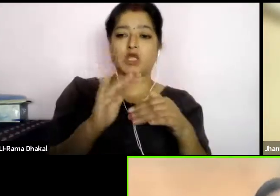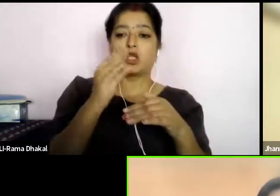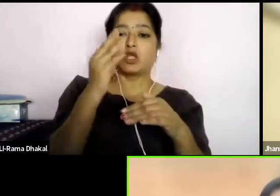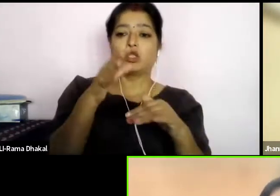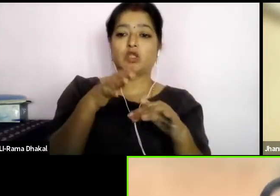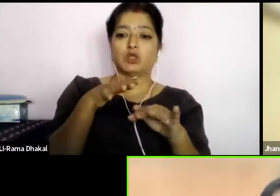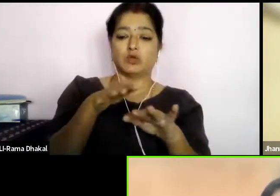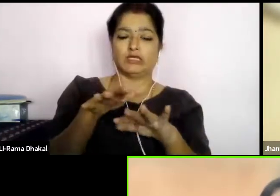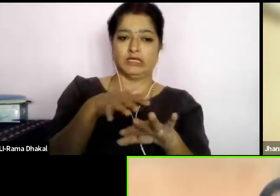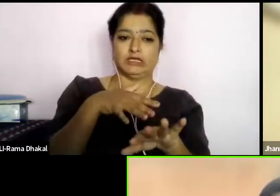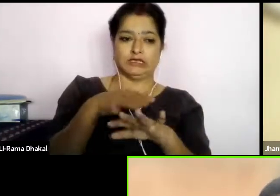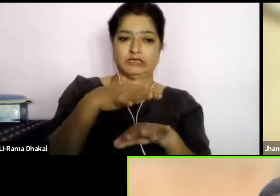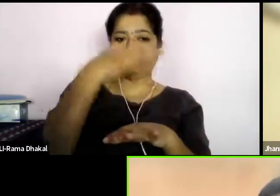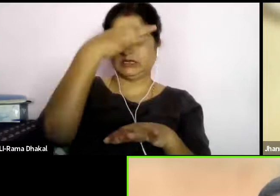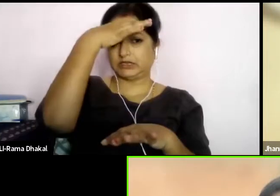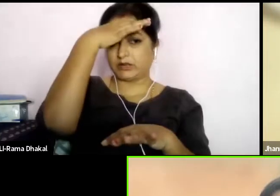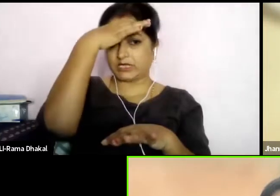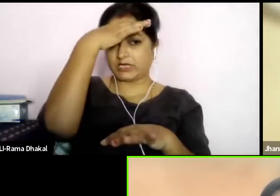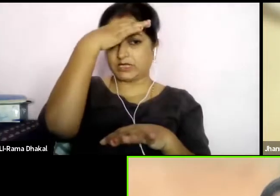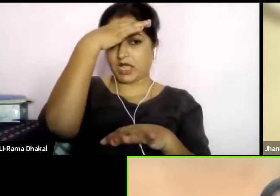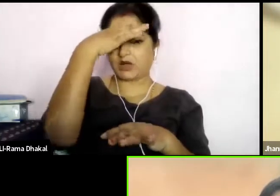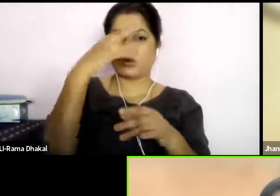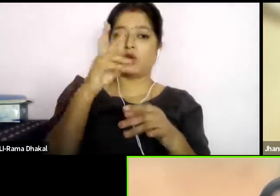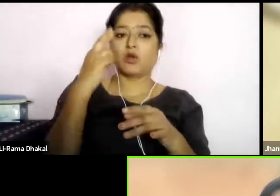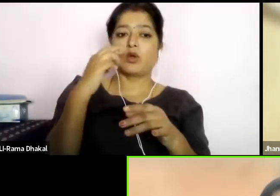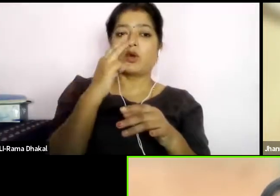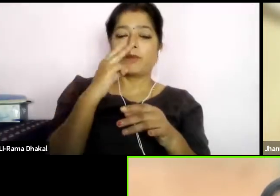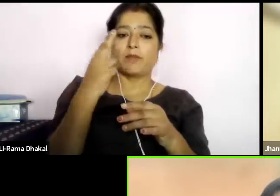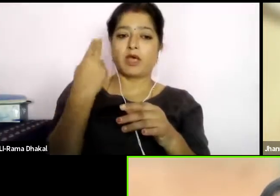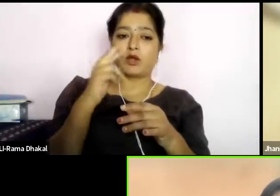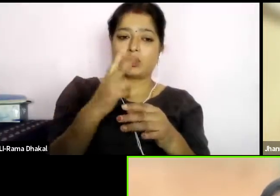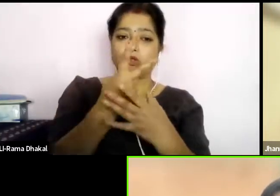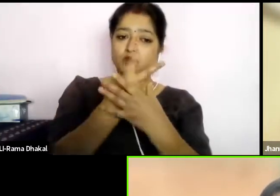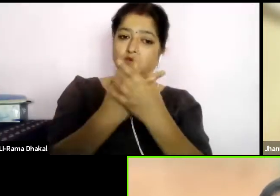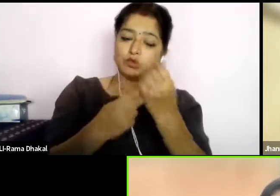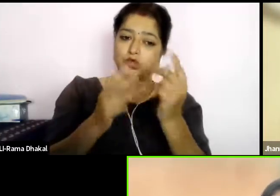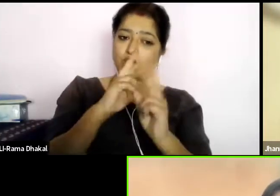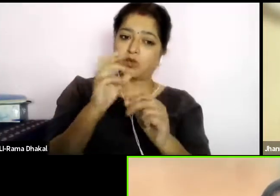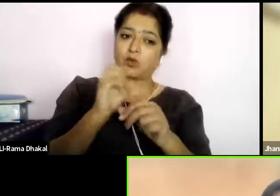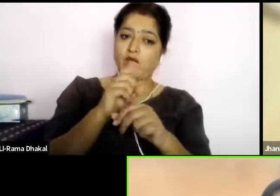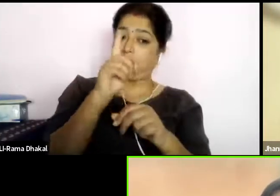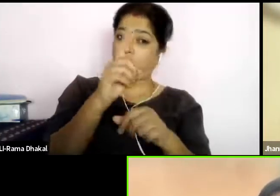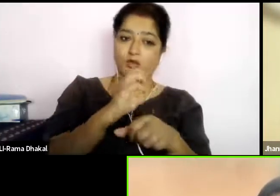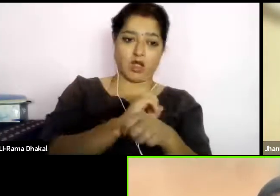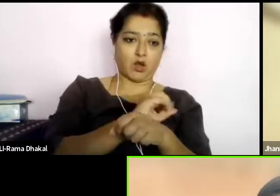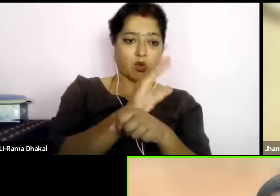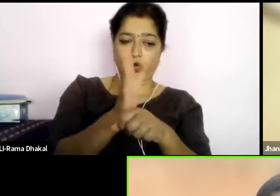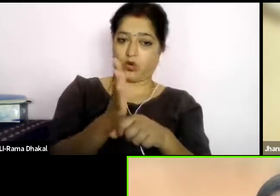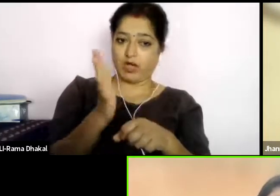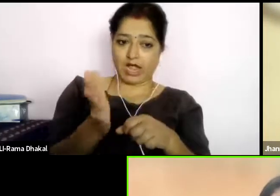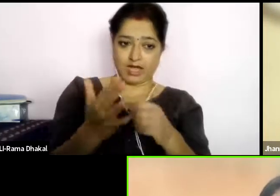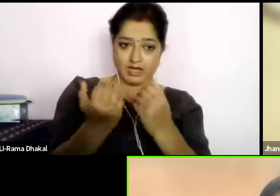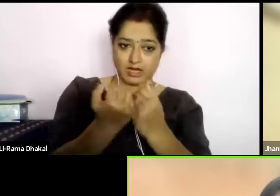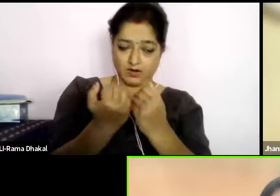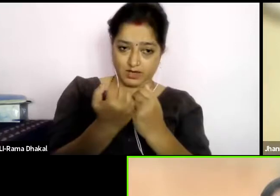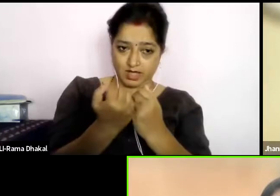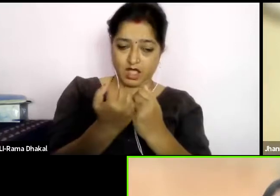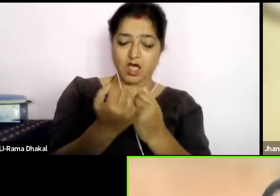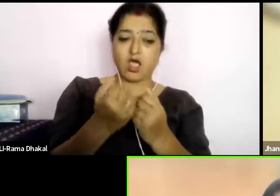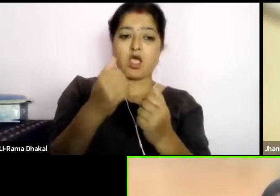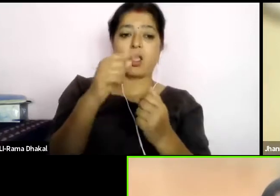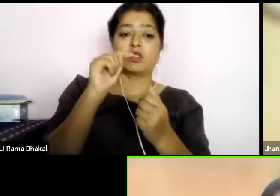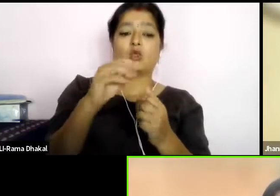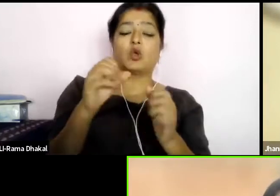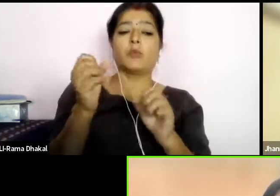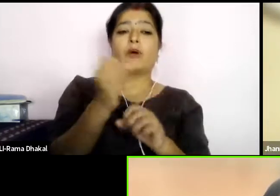and due to the impact of the climate change, because the food production in comparison to the earlier days and these days